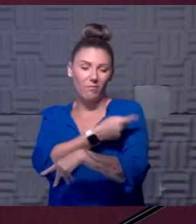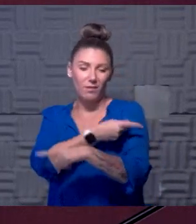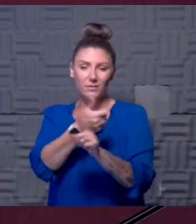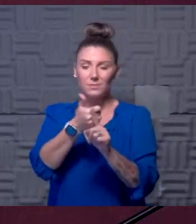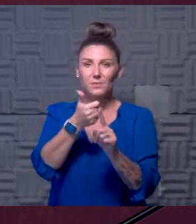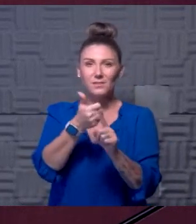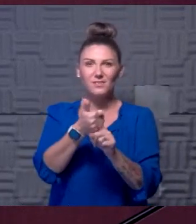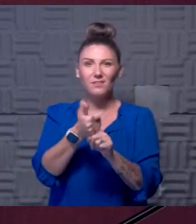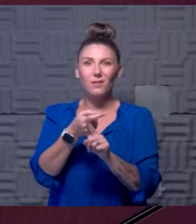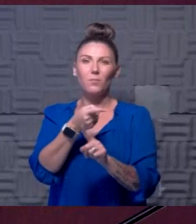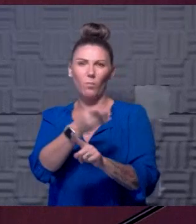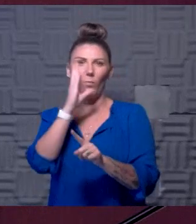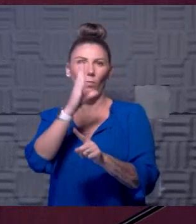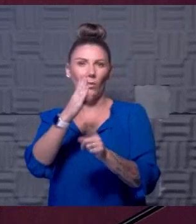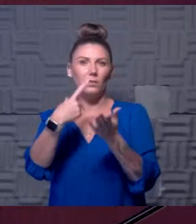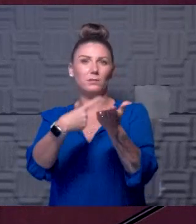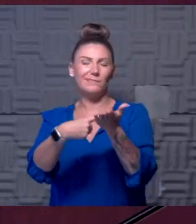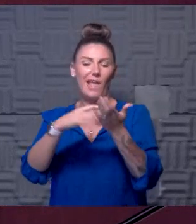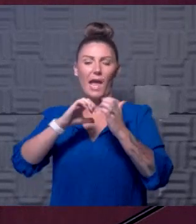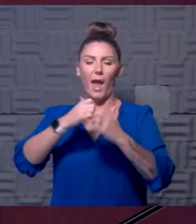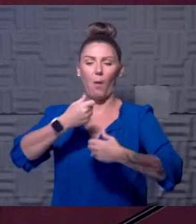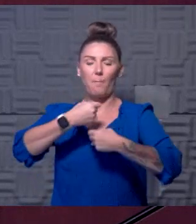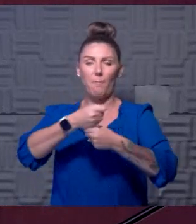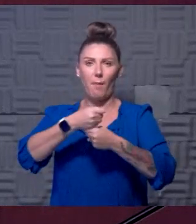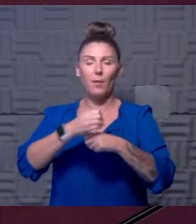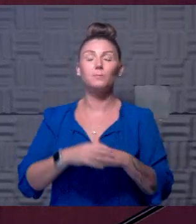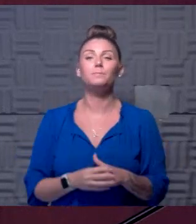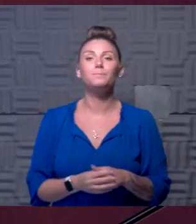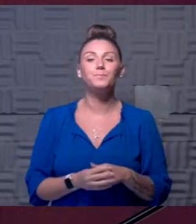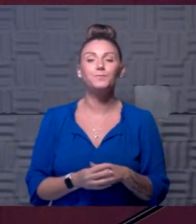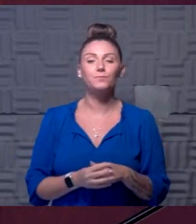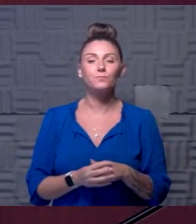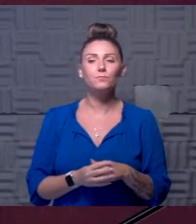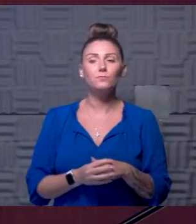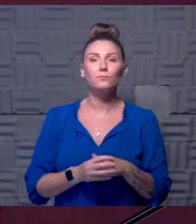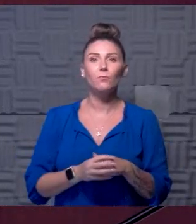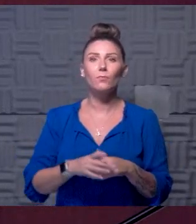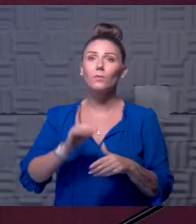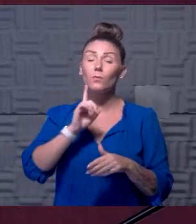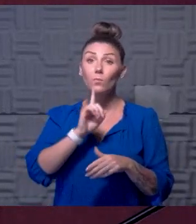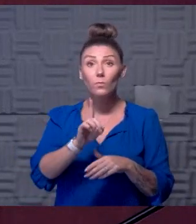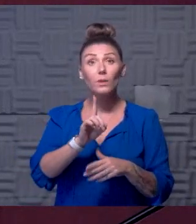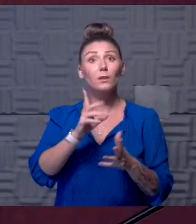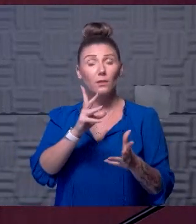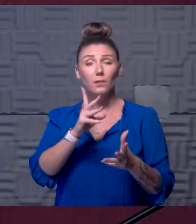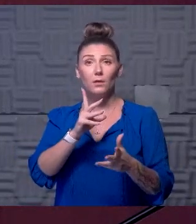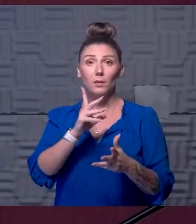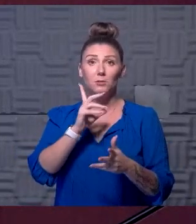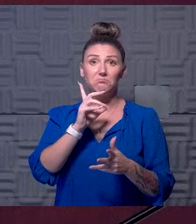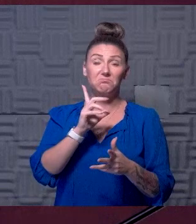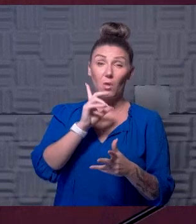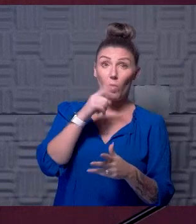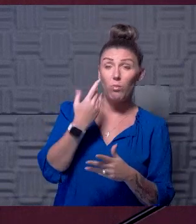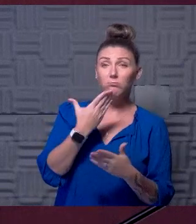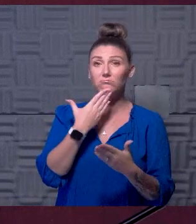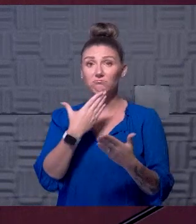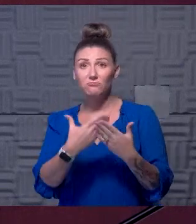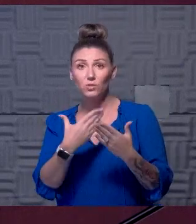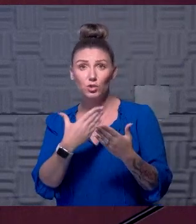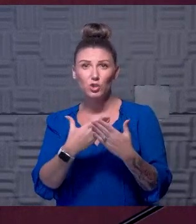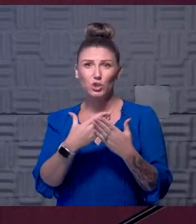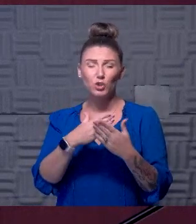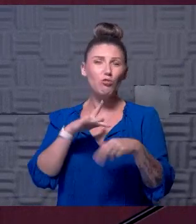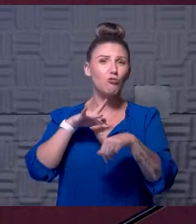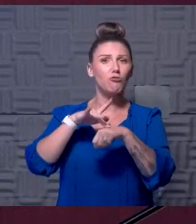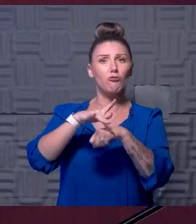about the intricacies of how the vaccine was made, but really looks promising. The early data that was published now 2 weeks